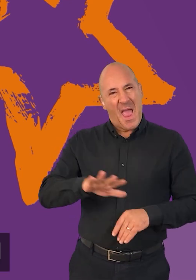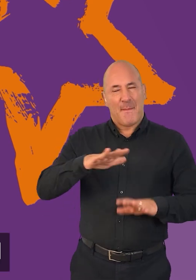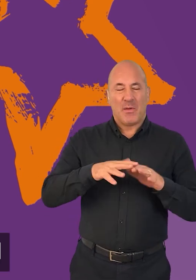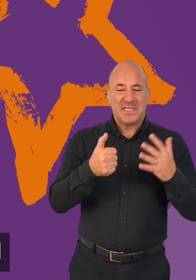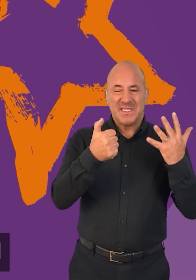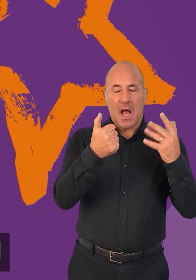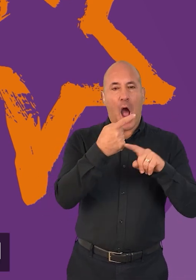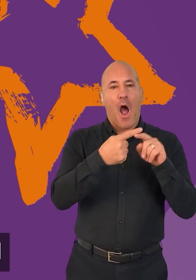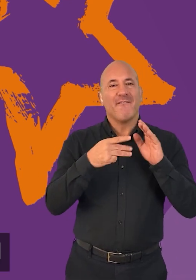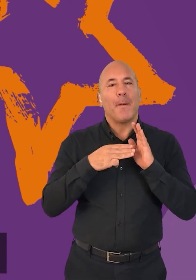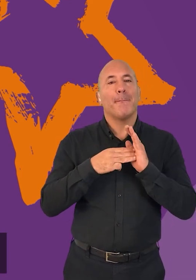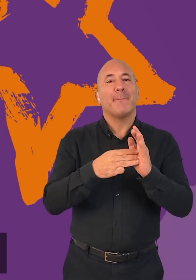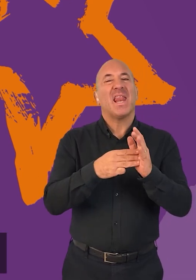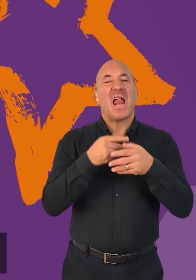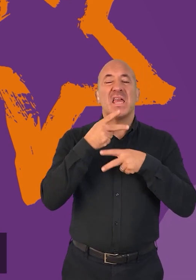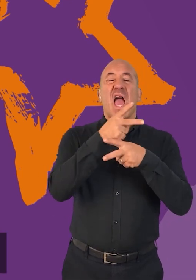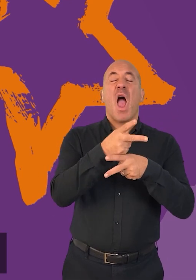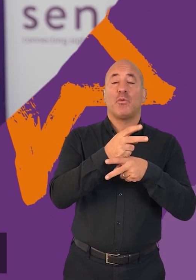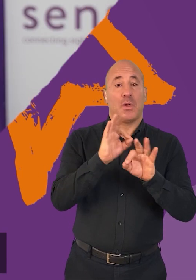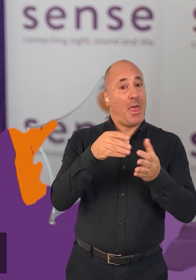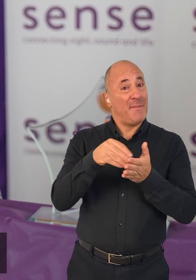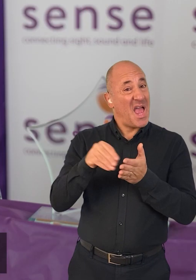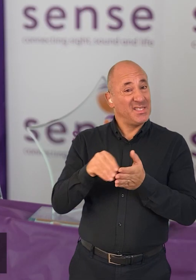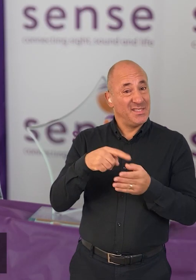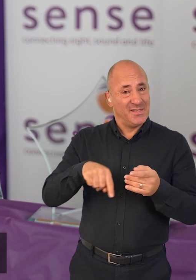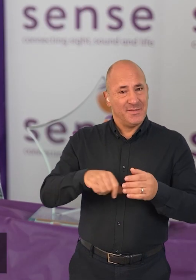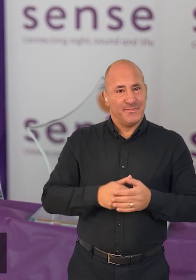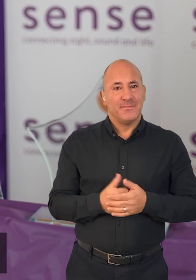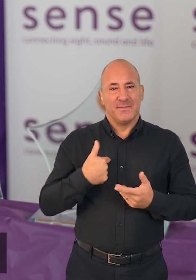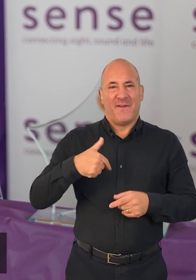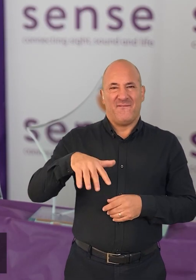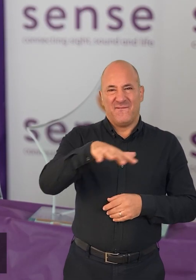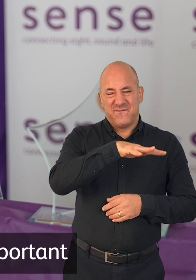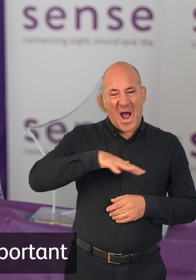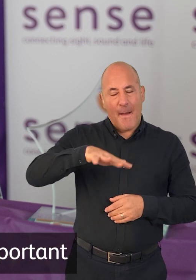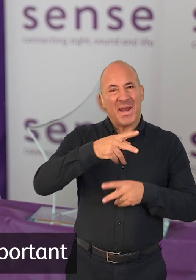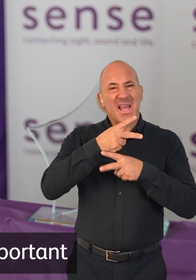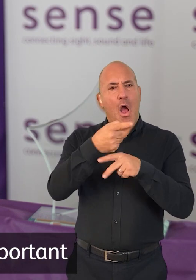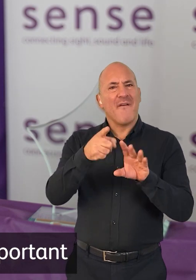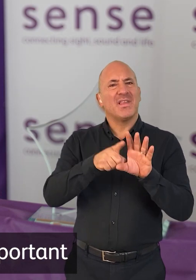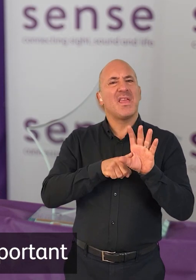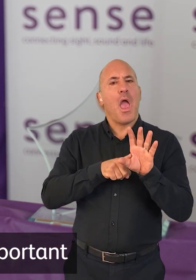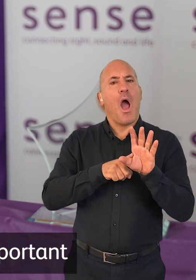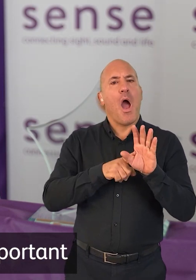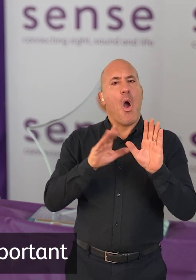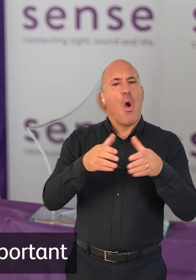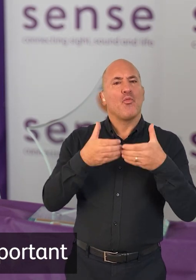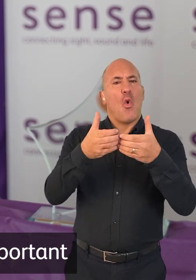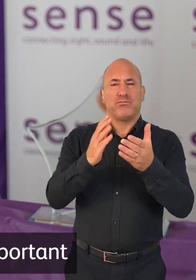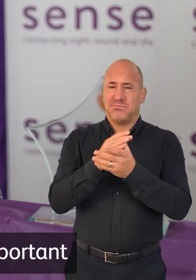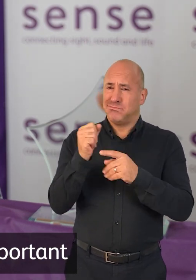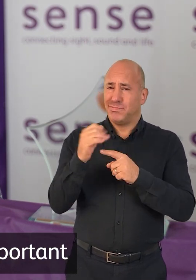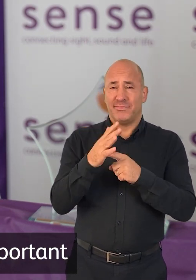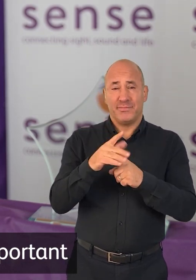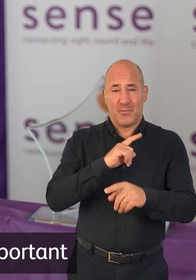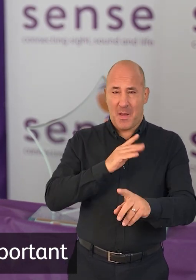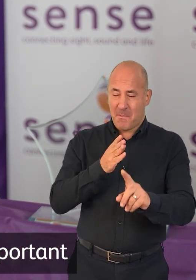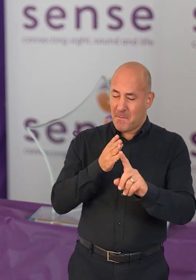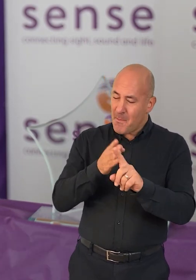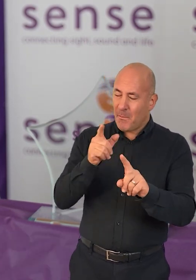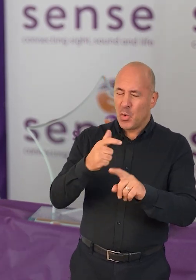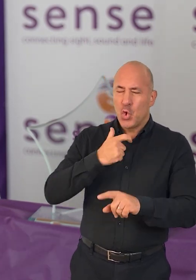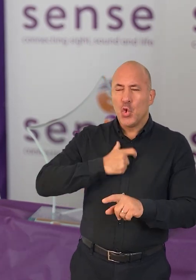In the UK, there are around 6.5 million unpaid carers. The Family Carer of the Year award is so